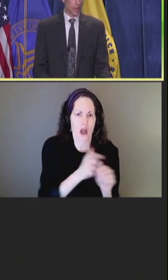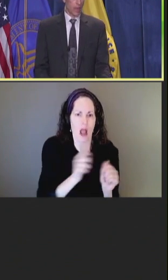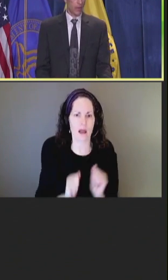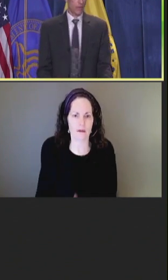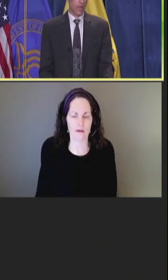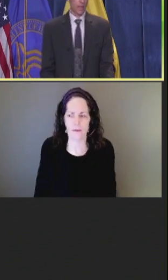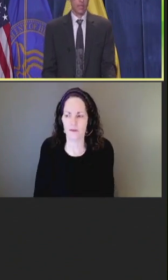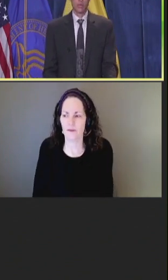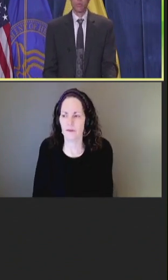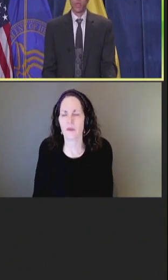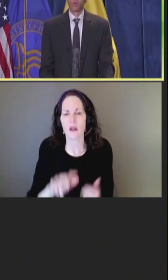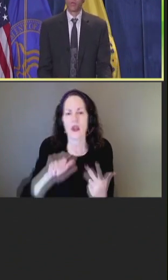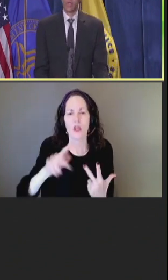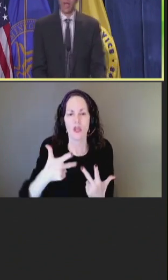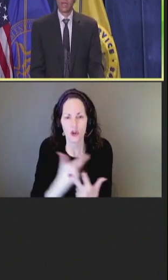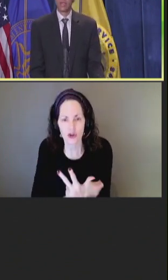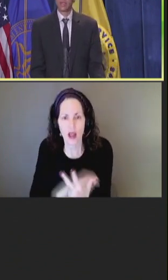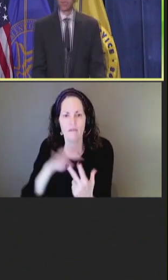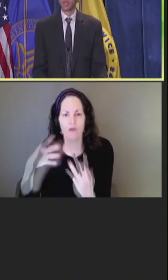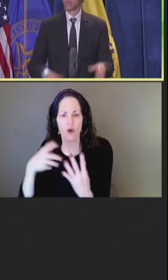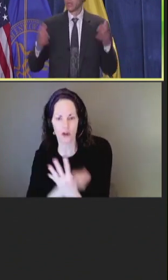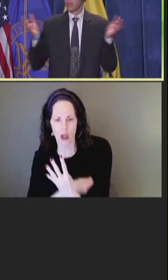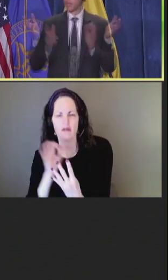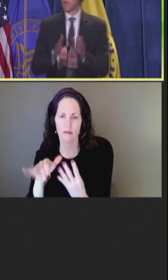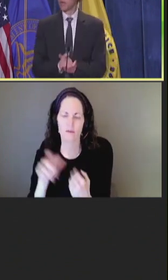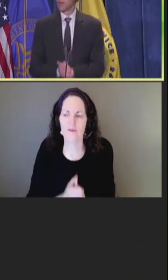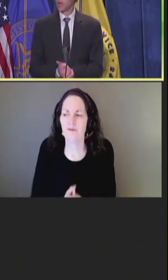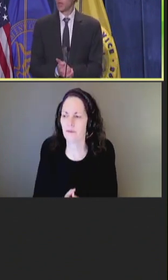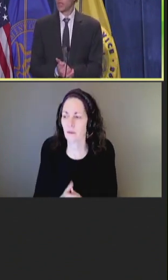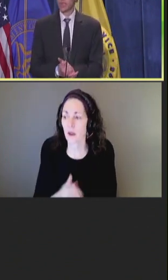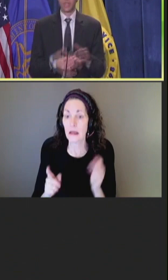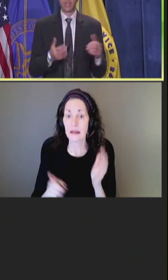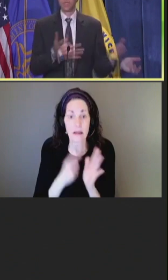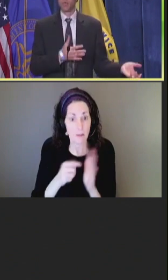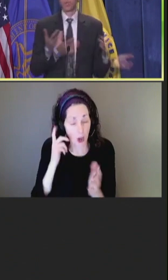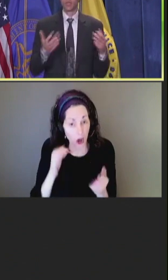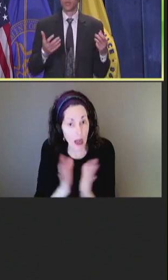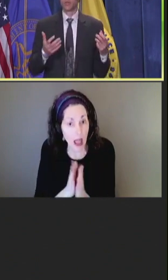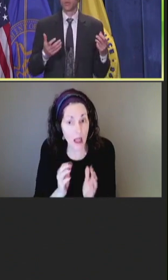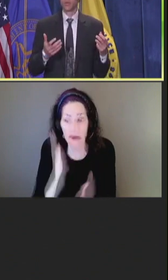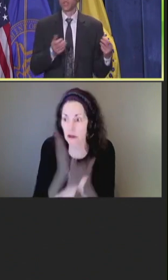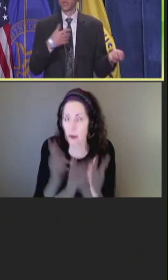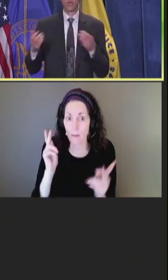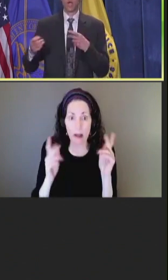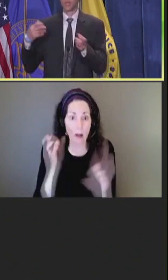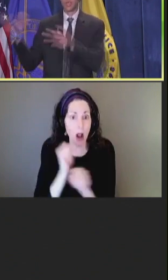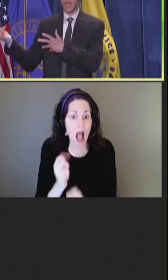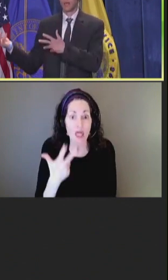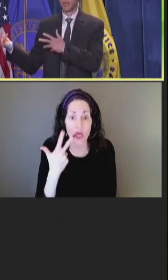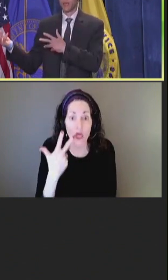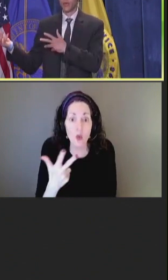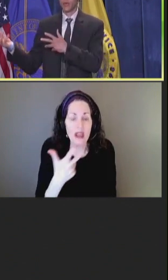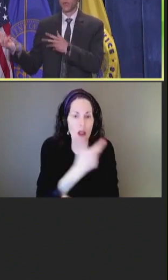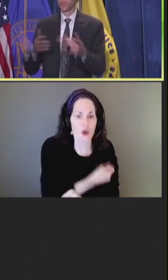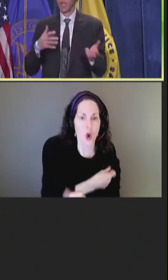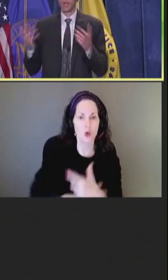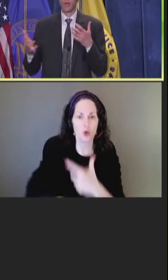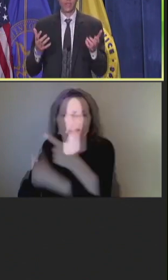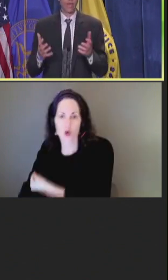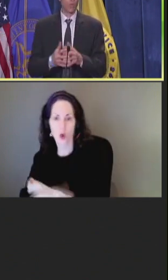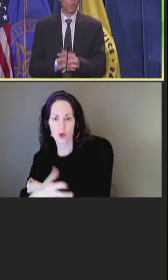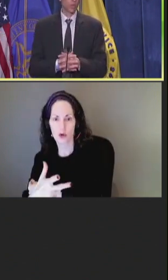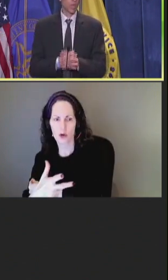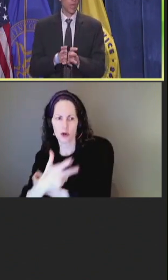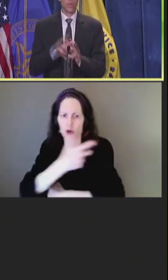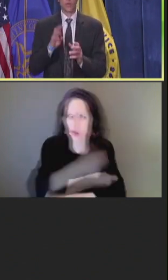And then finally, what you could ask is, well, some people got 3 doses. Is it important to switch arms in that 3rd dose? How does